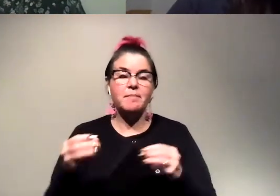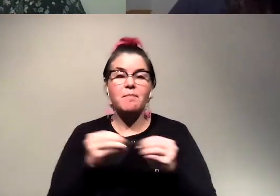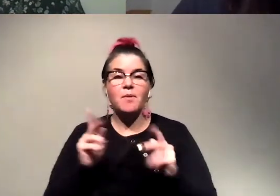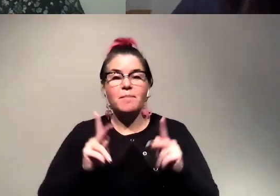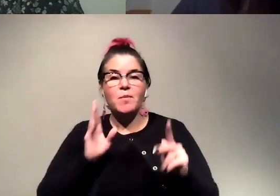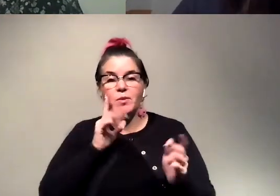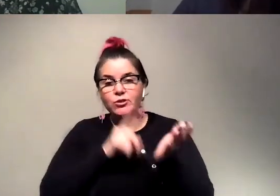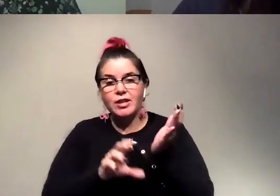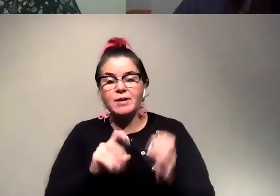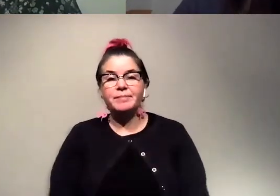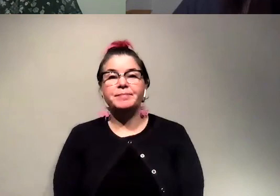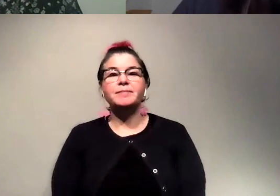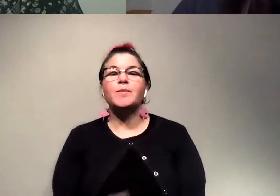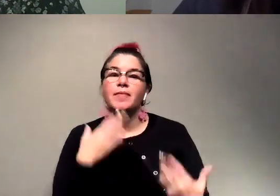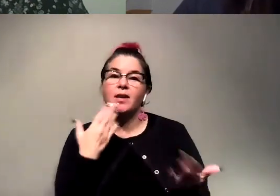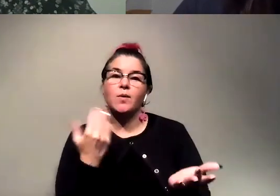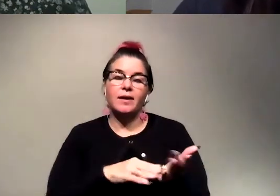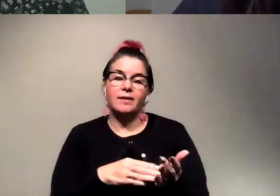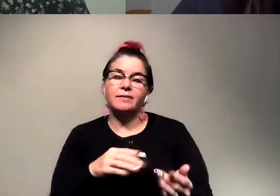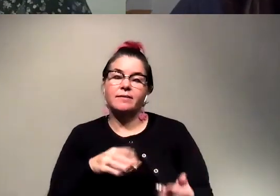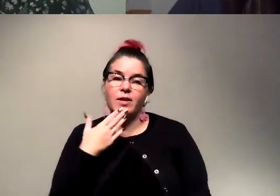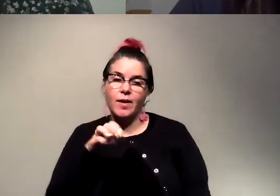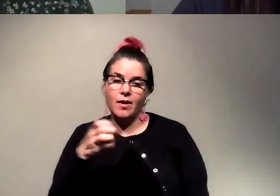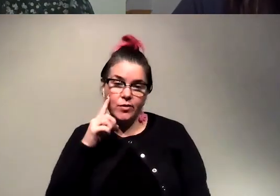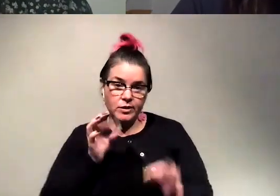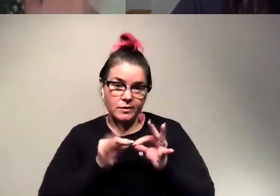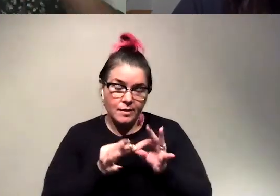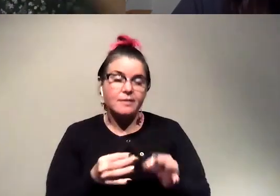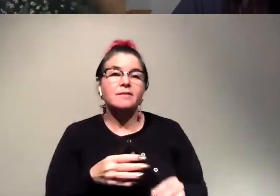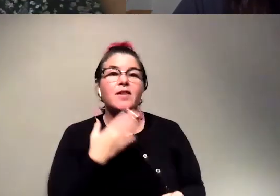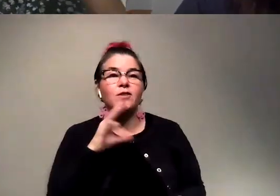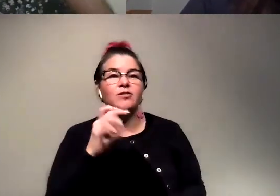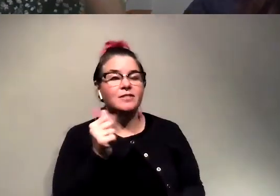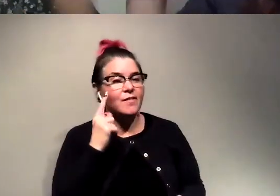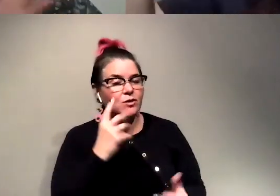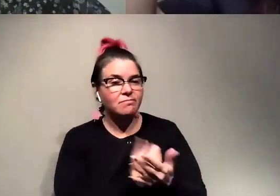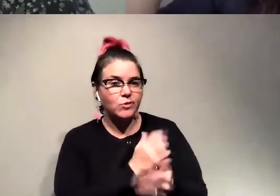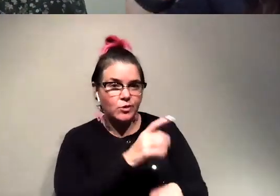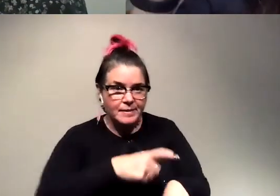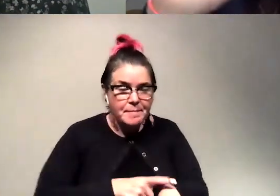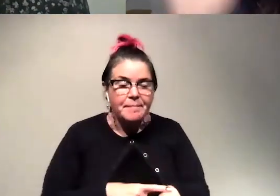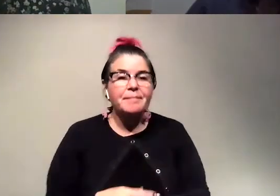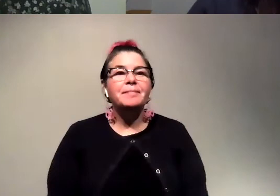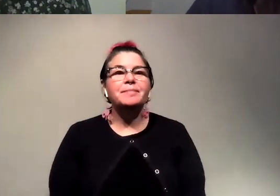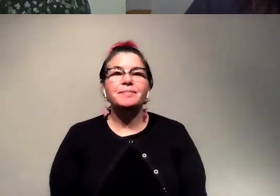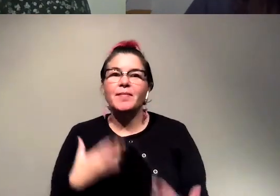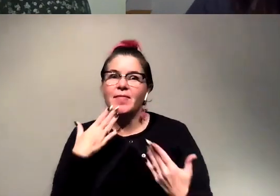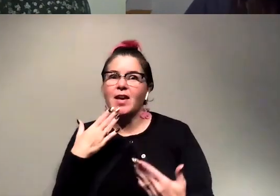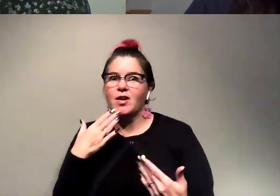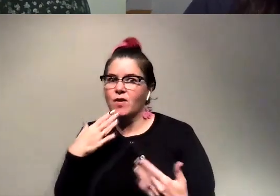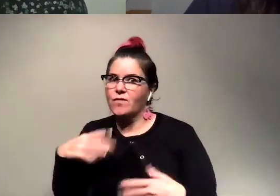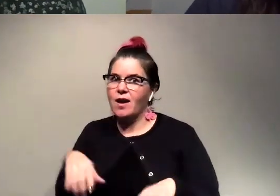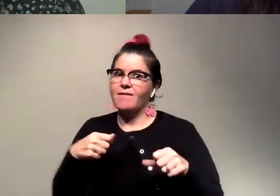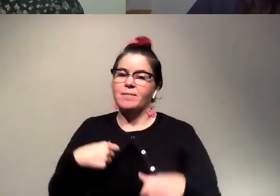out. So thank you again for joining us. Thank you, Erin, for signing. Thank you, Chelsea, for taking the time. And we'll Thank you for having me. Yeah,